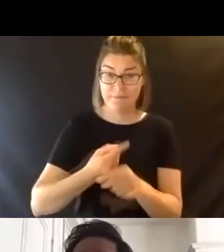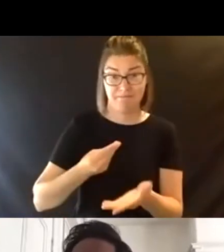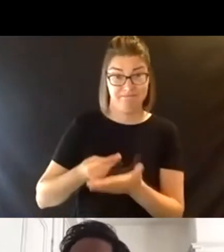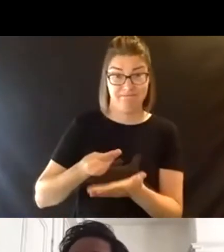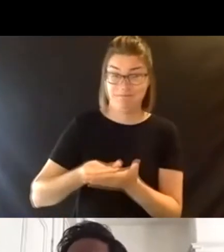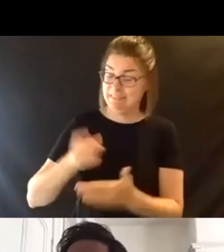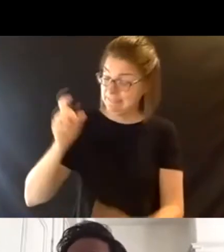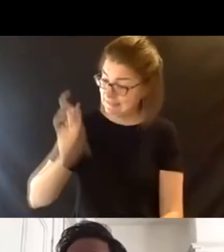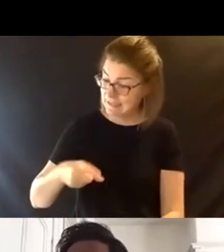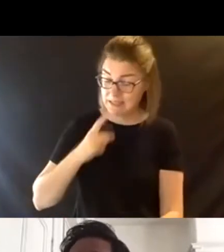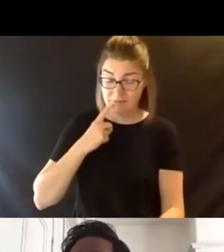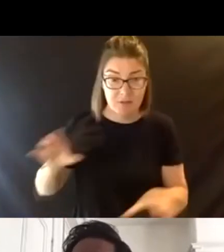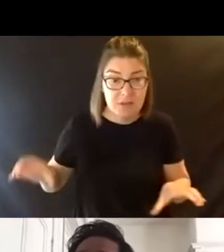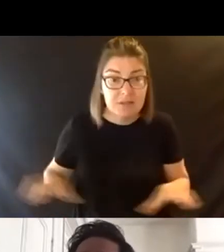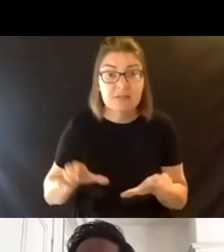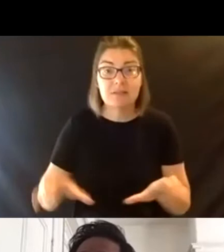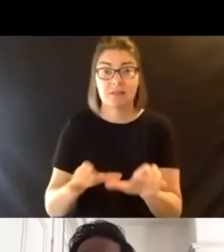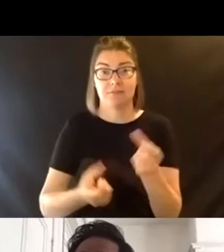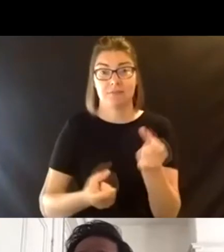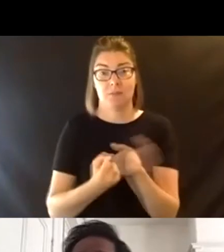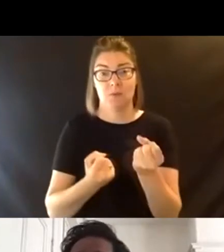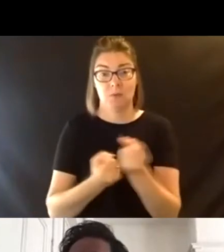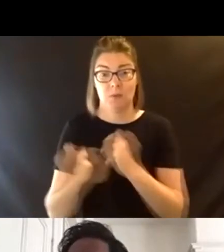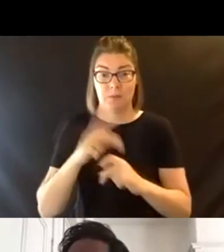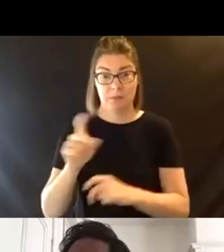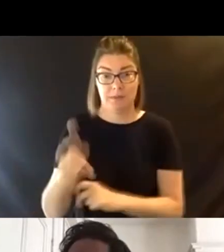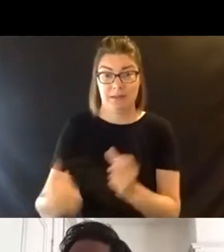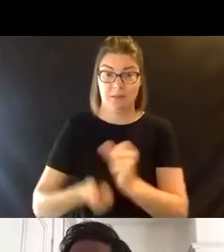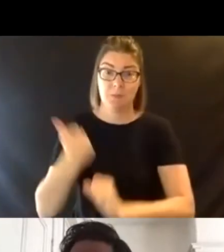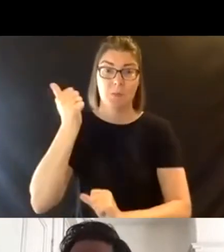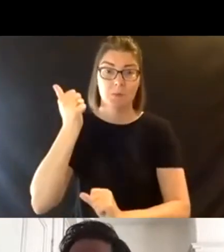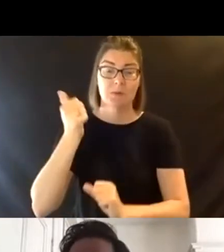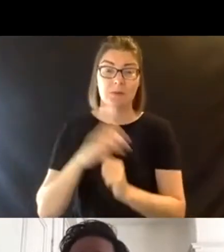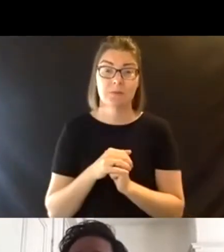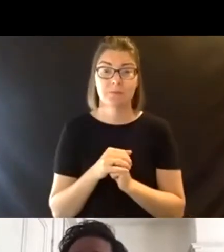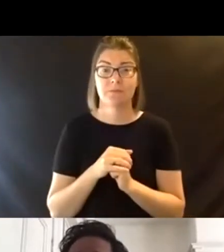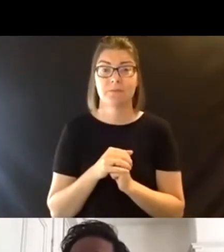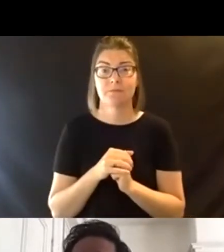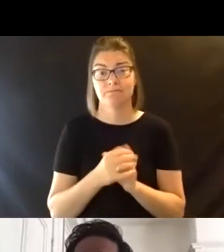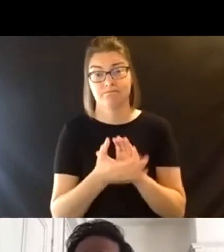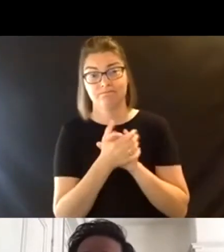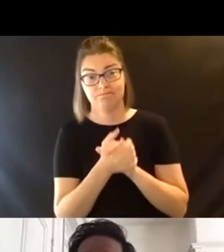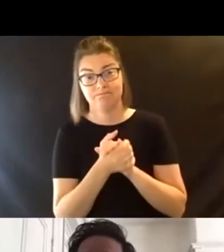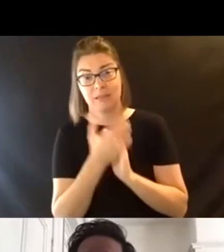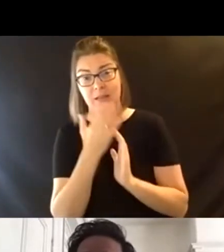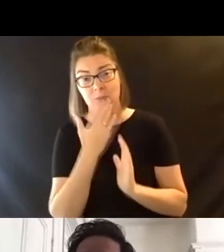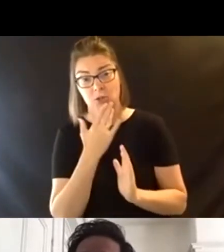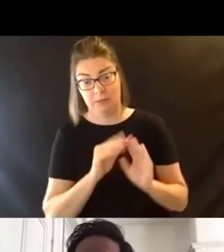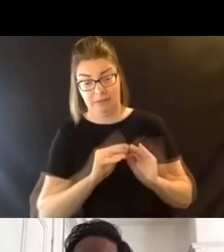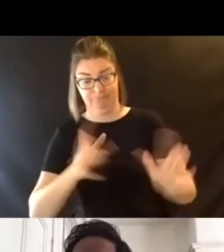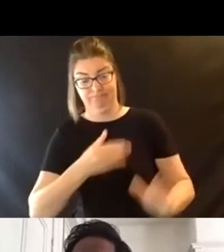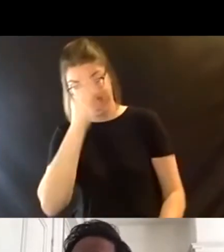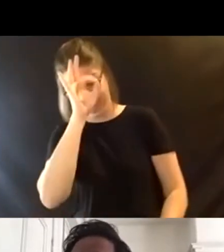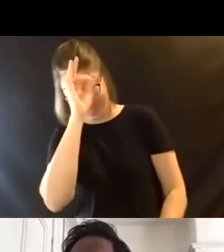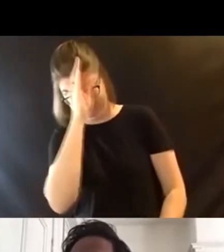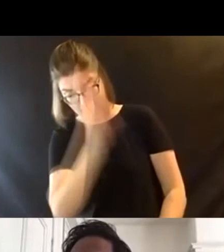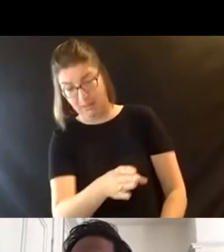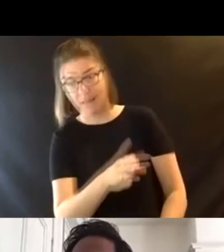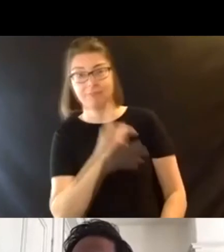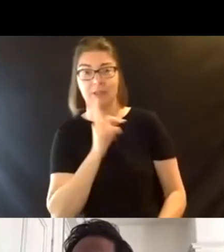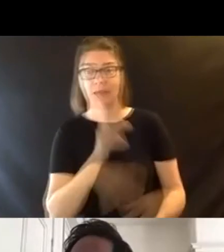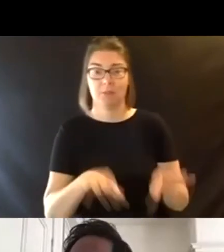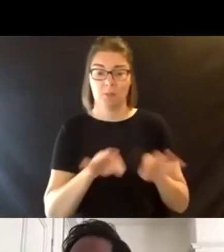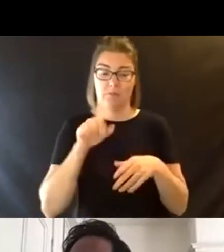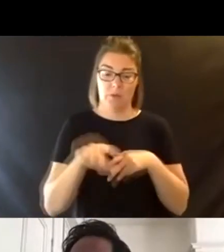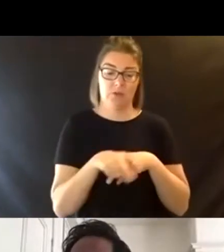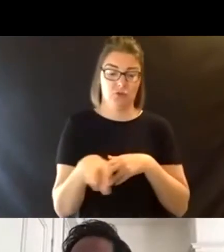in order to do this work and support the people that need it most. So I appreciate you being explicit about that. That's part of this journey. And unfortunately,